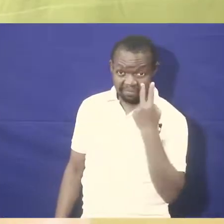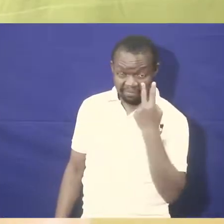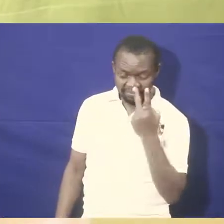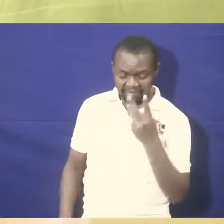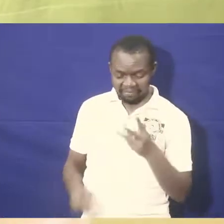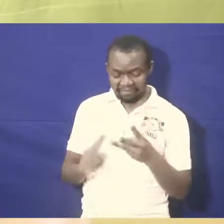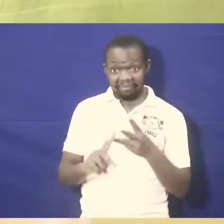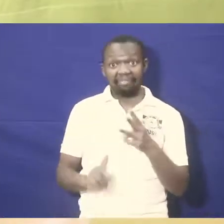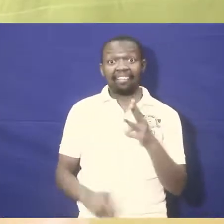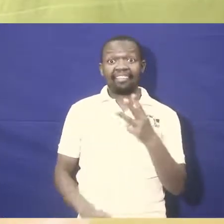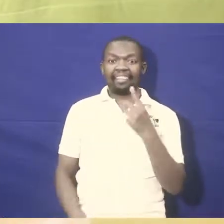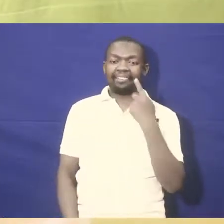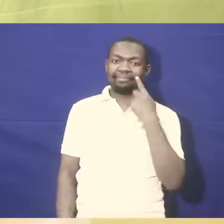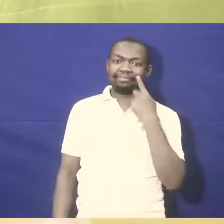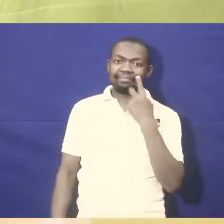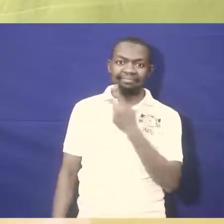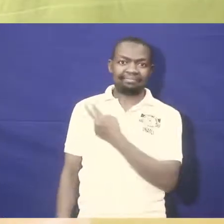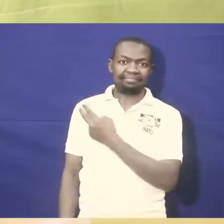Number three.